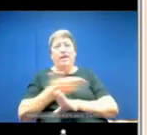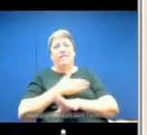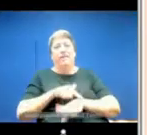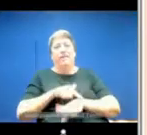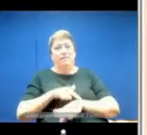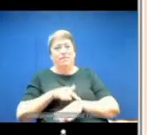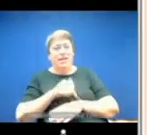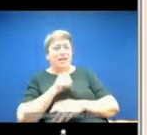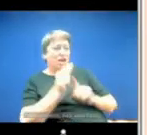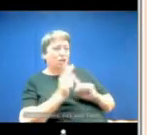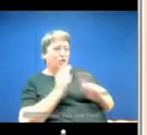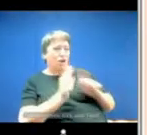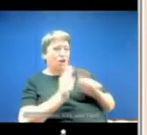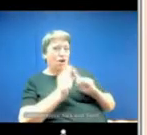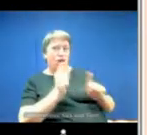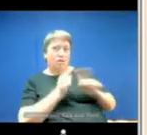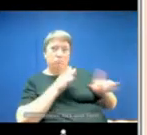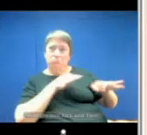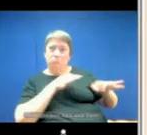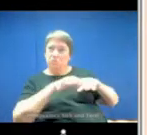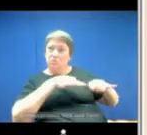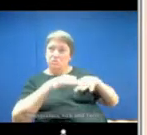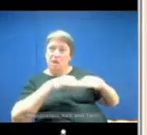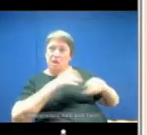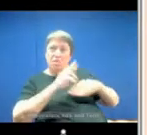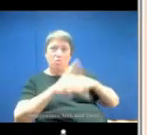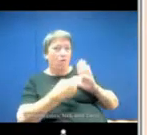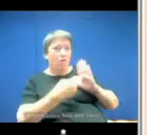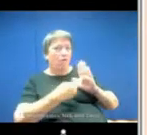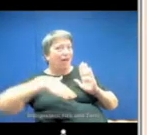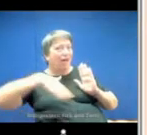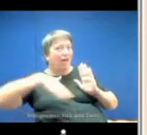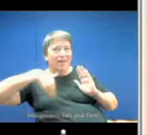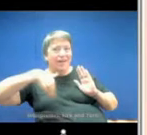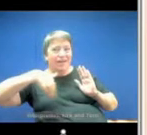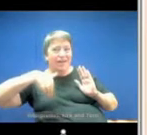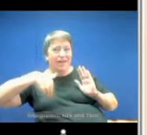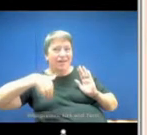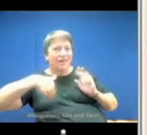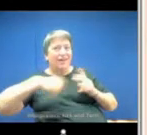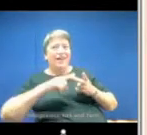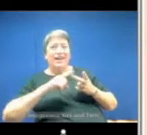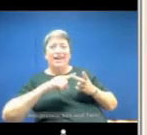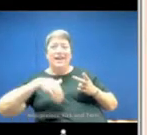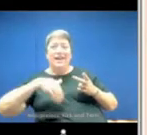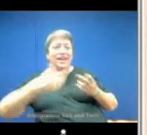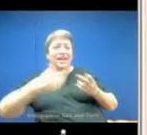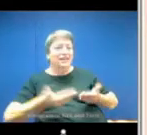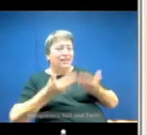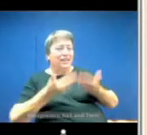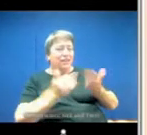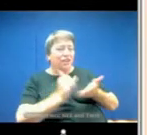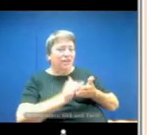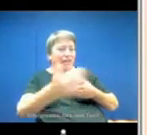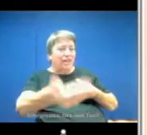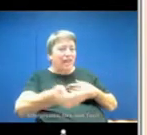and explaining role, as everyone said, and suggesting that they hire the interpreter. But also,